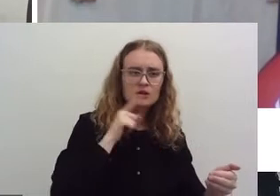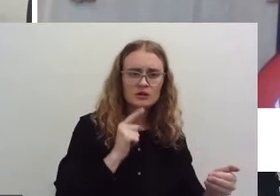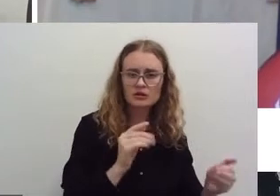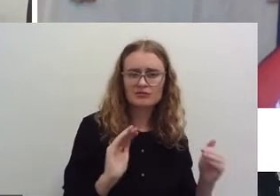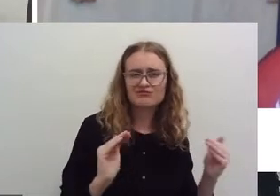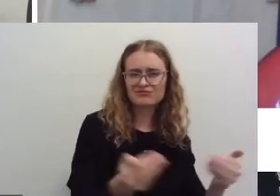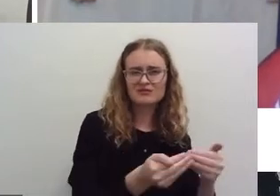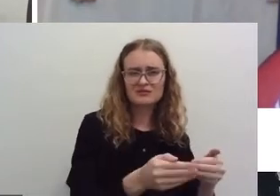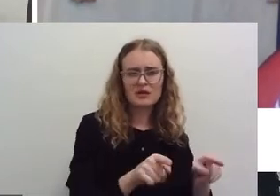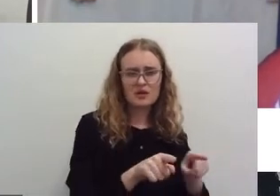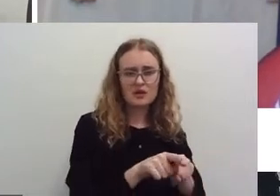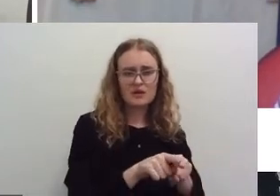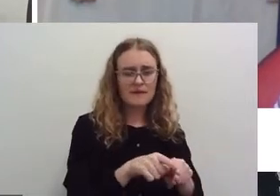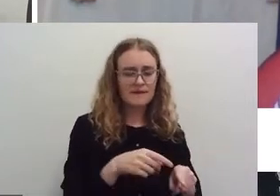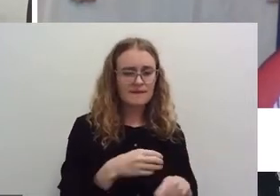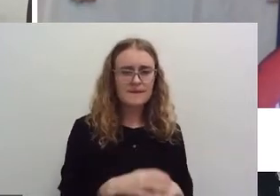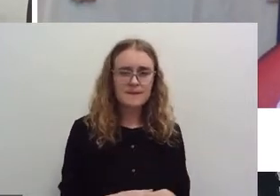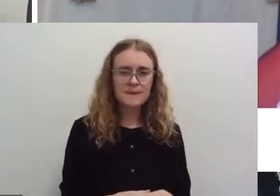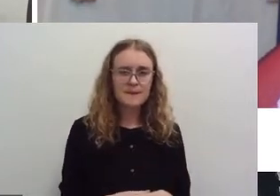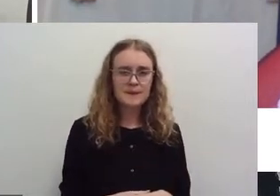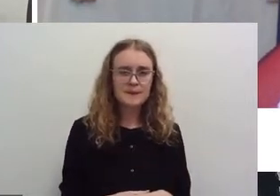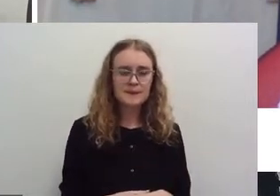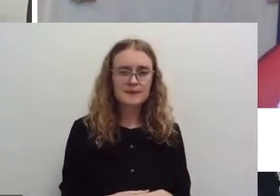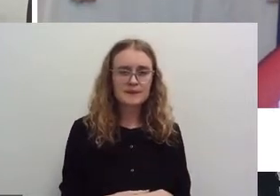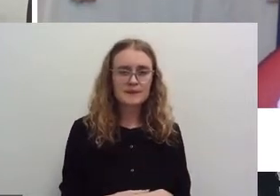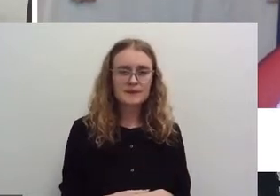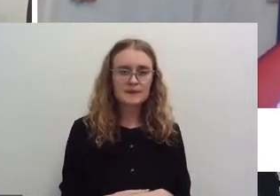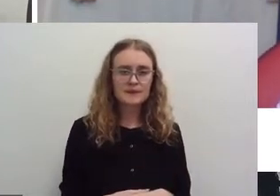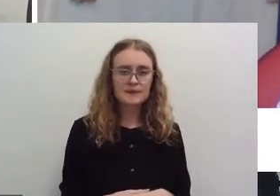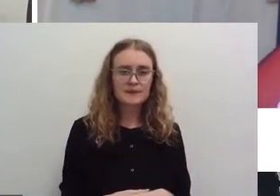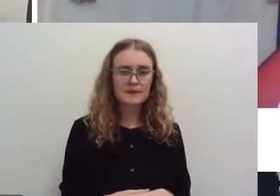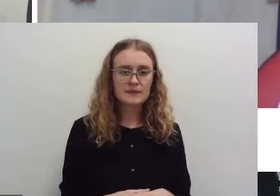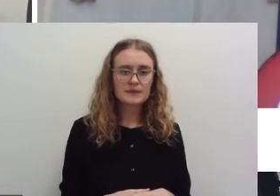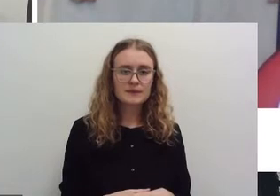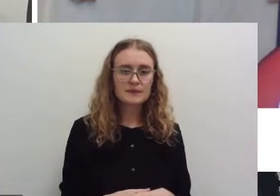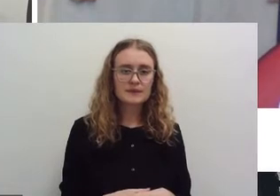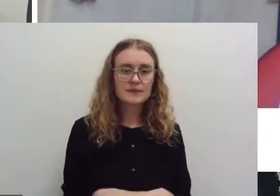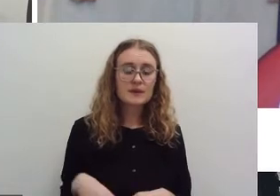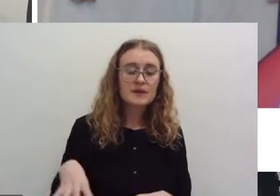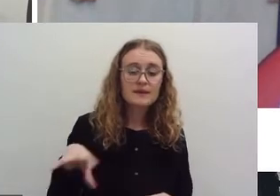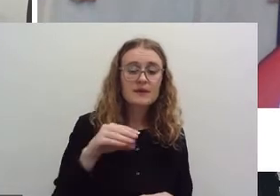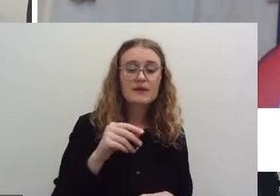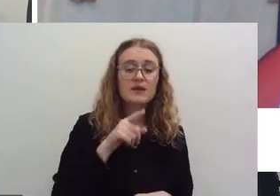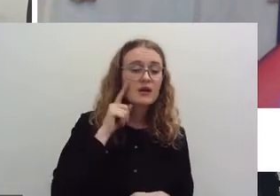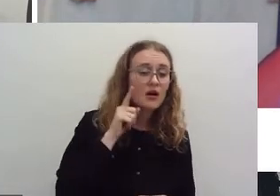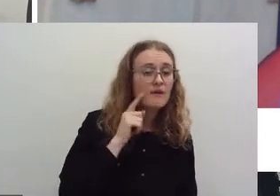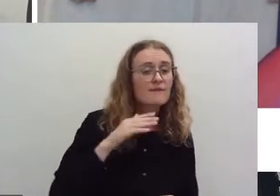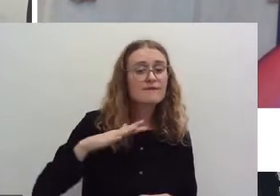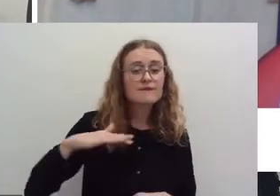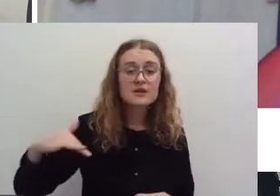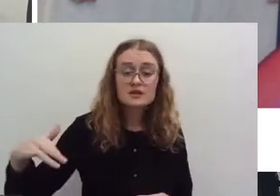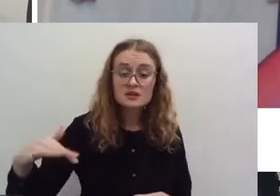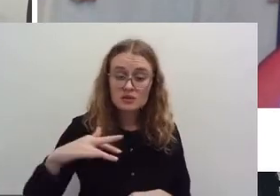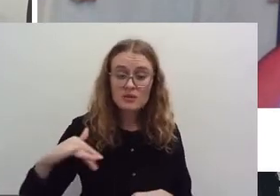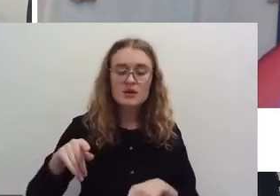necessary to show young people that they are capable and they can do these things. But as always, things should be balanced. So